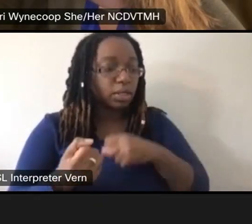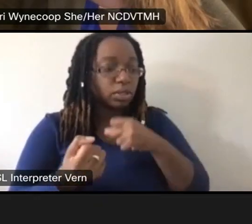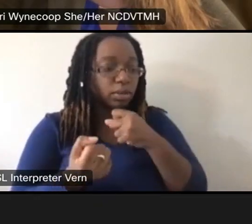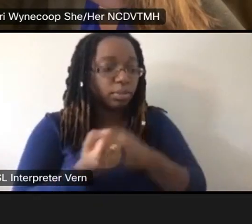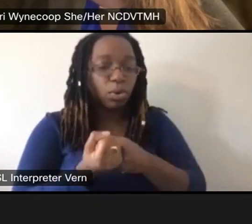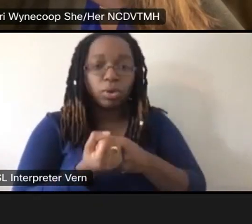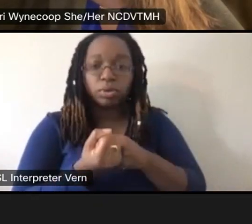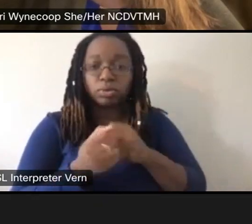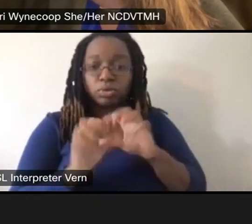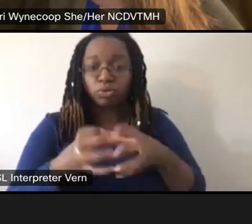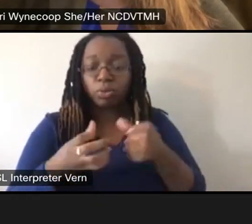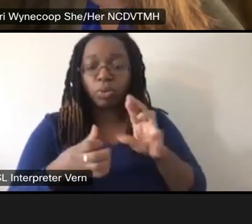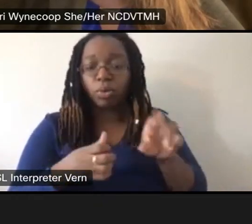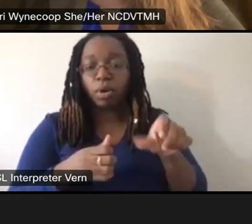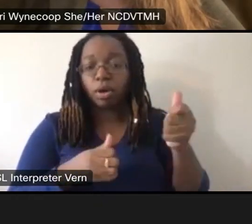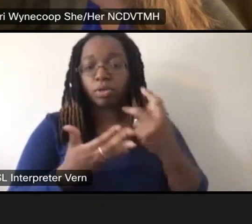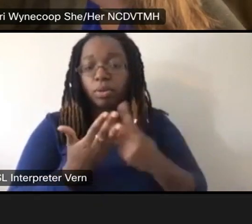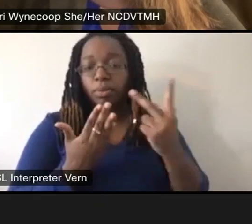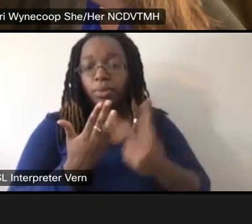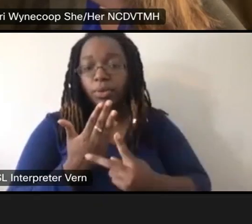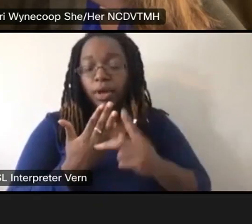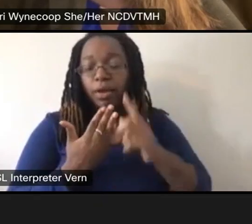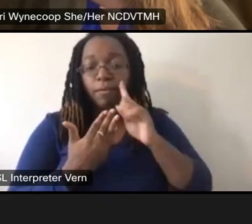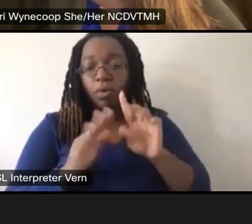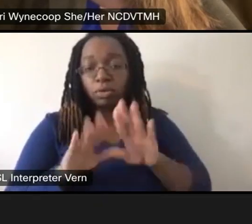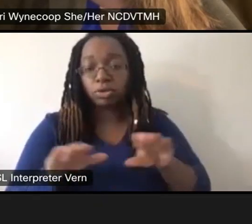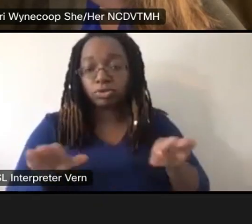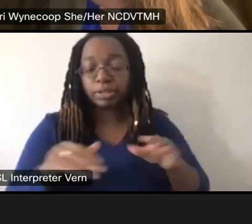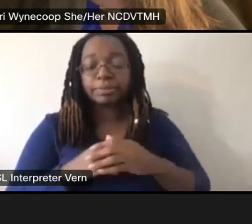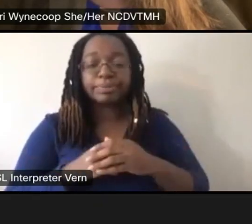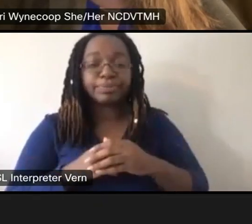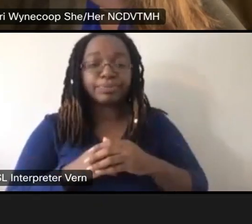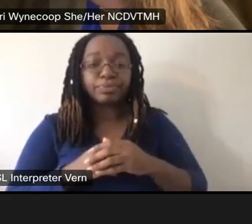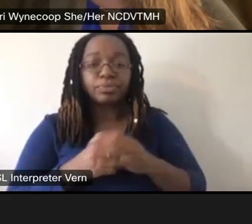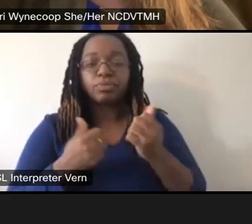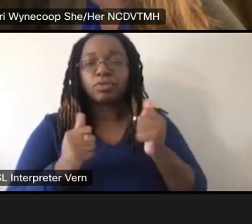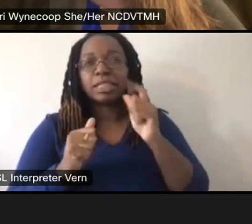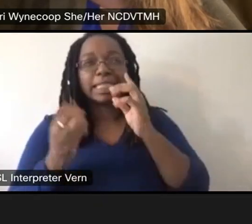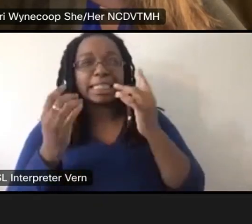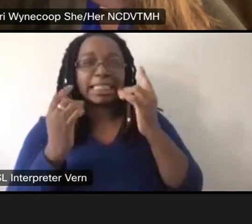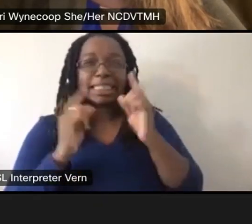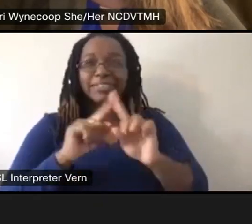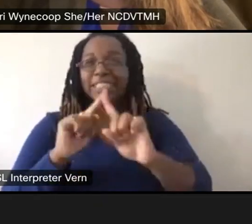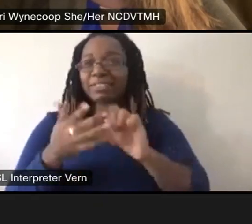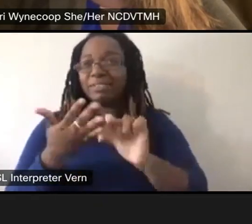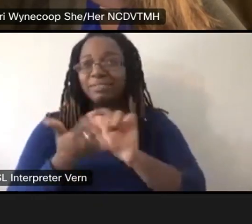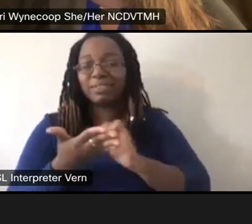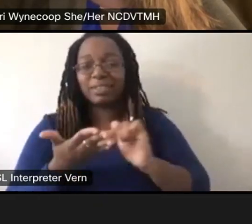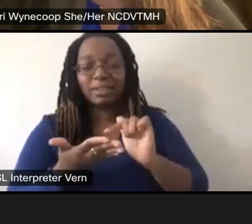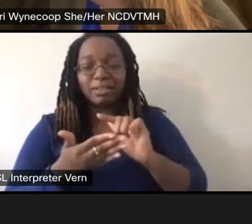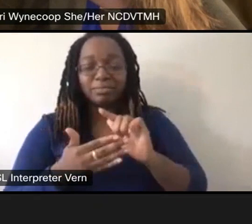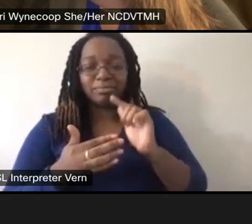or other programming for children. I'm trying to think of what all the different things that we have locally in our small